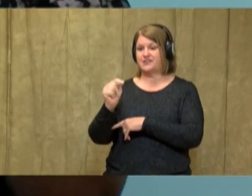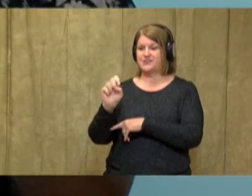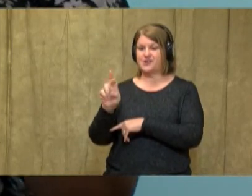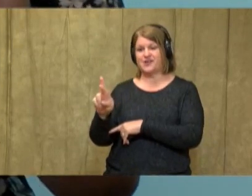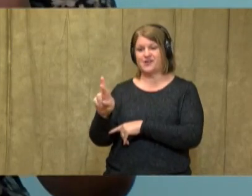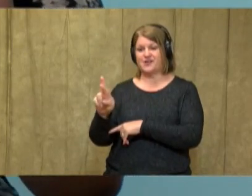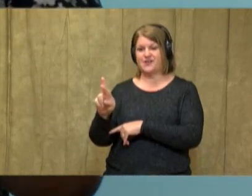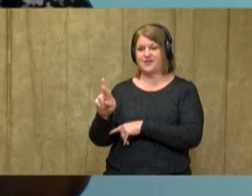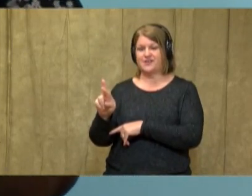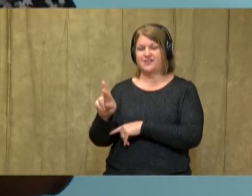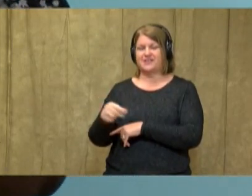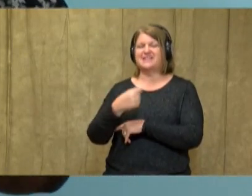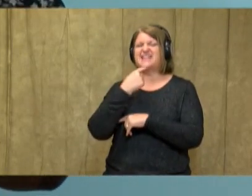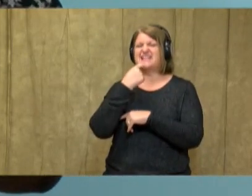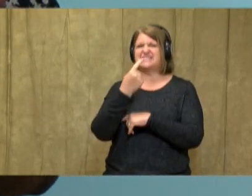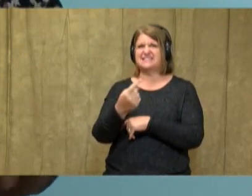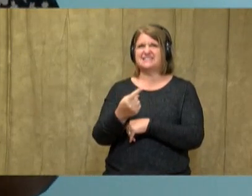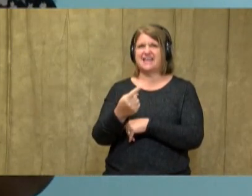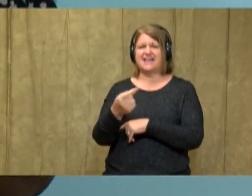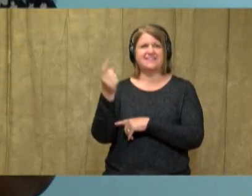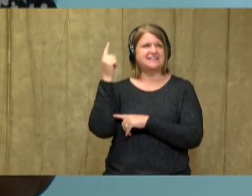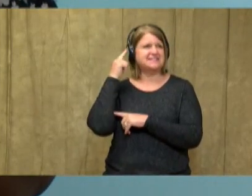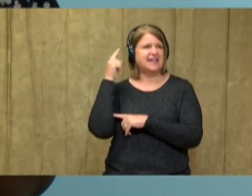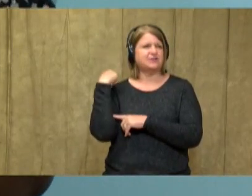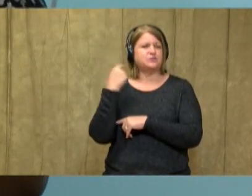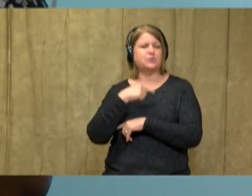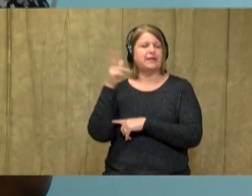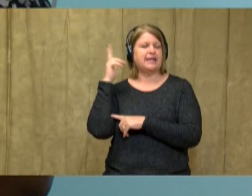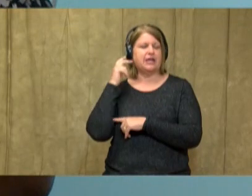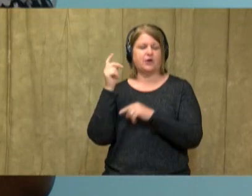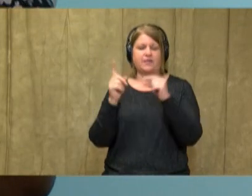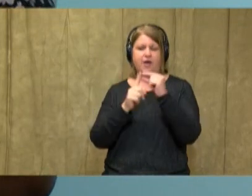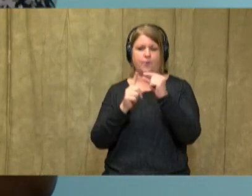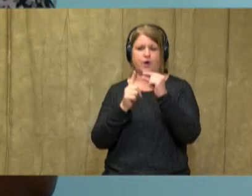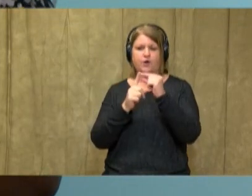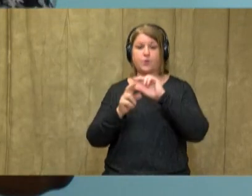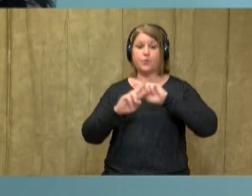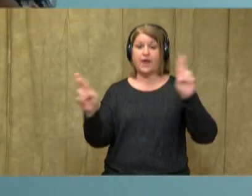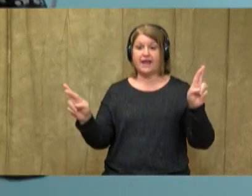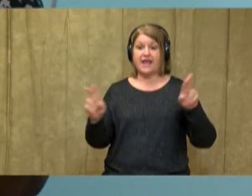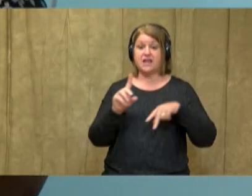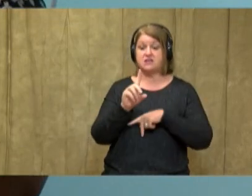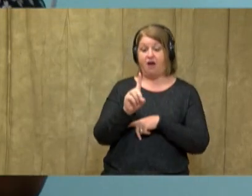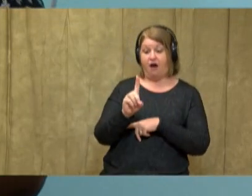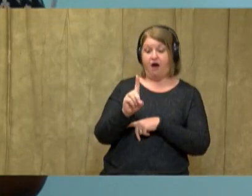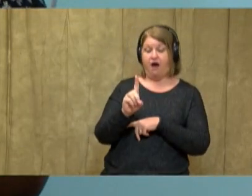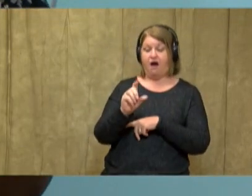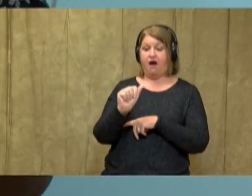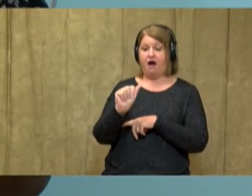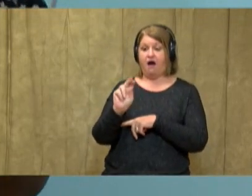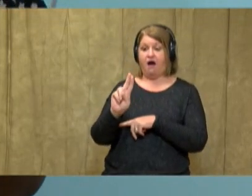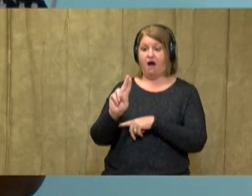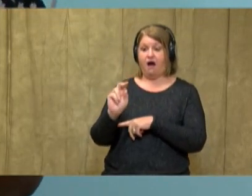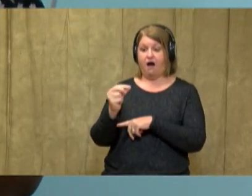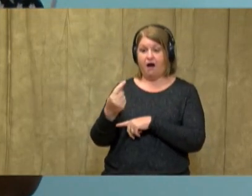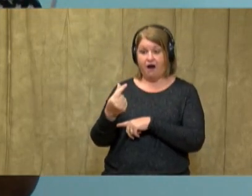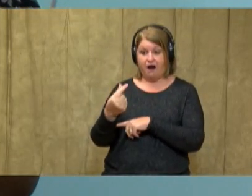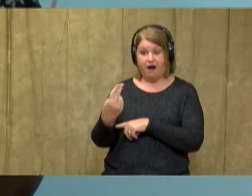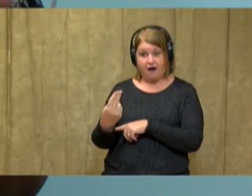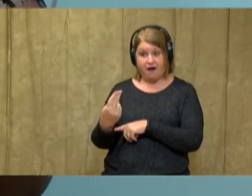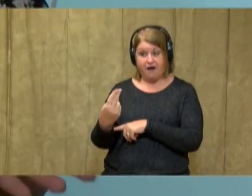Let's say the sounds we hear in daughter. Ready? Go. Daughter.